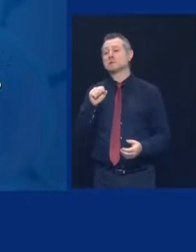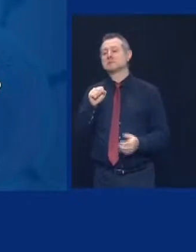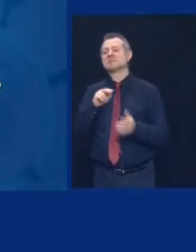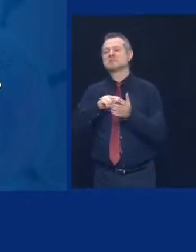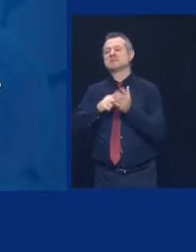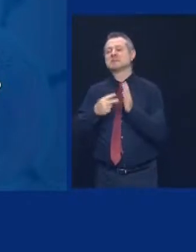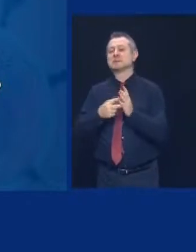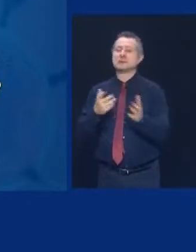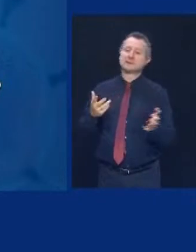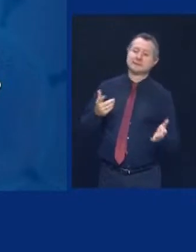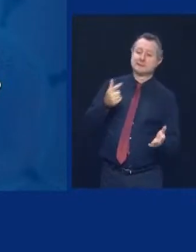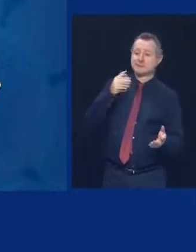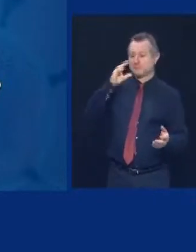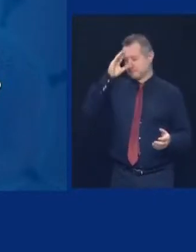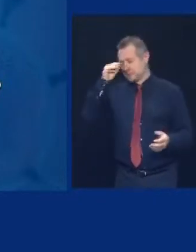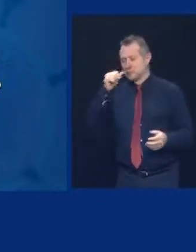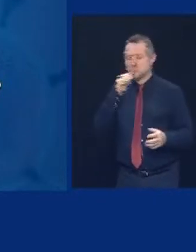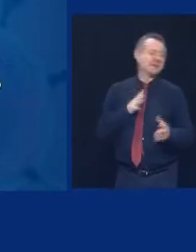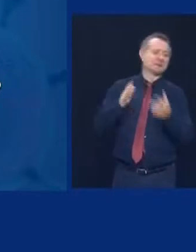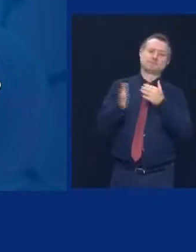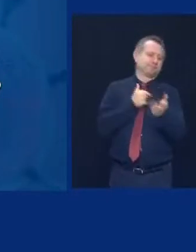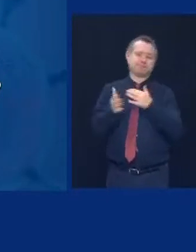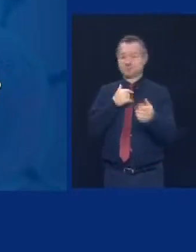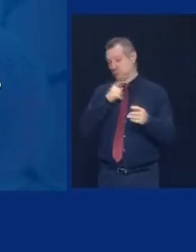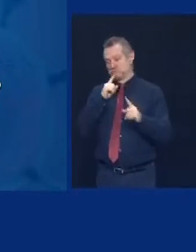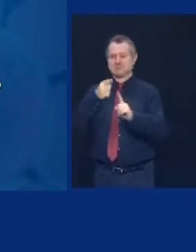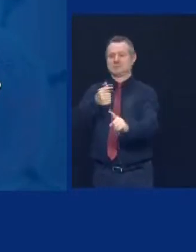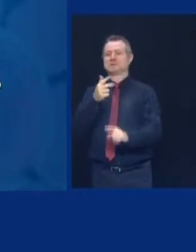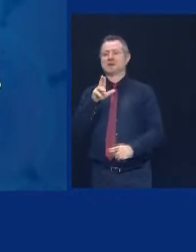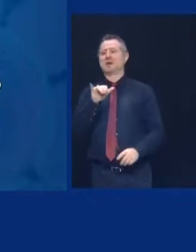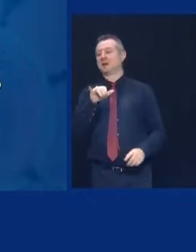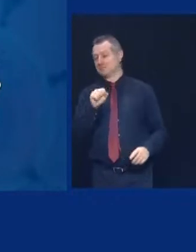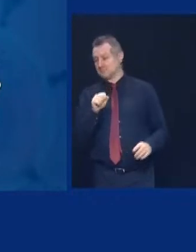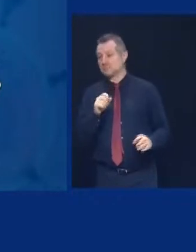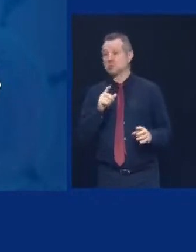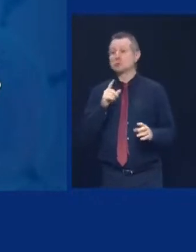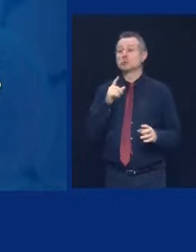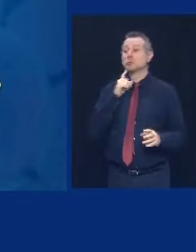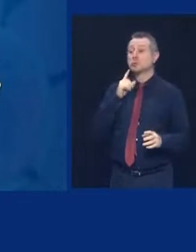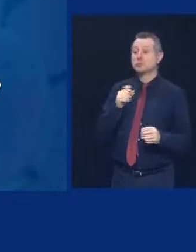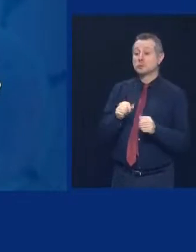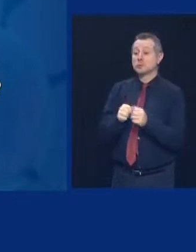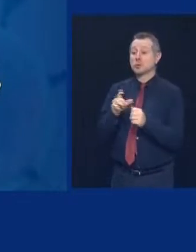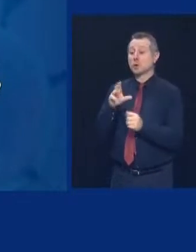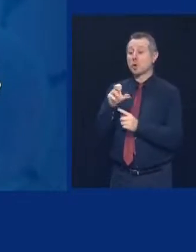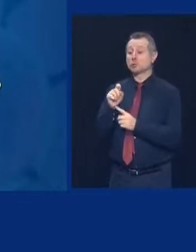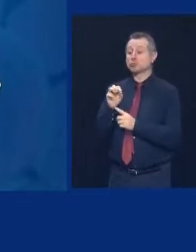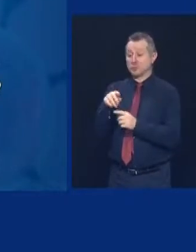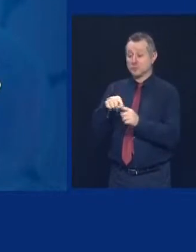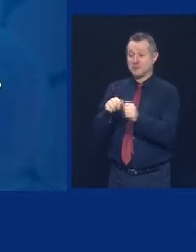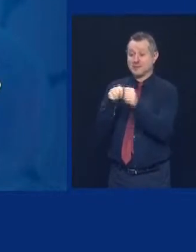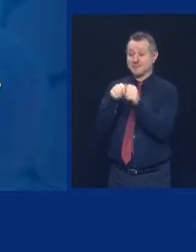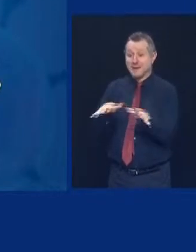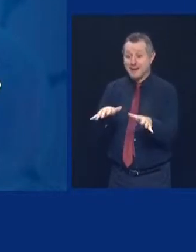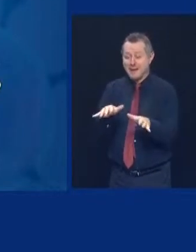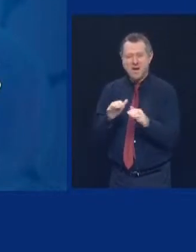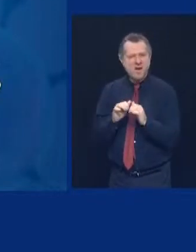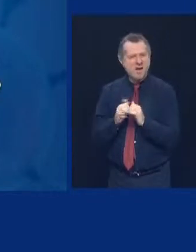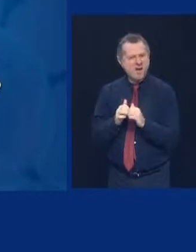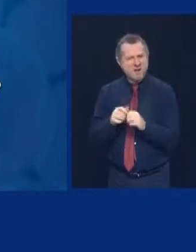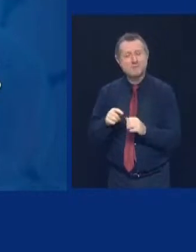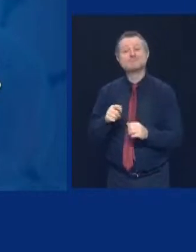a cluster does not happen unless two things happen: lack